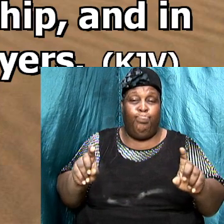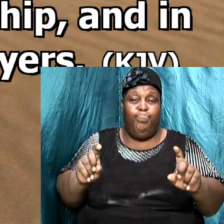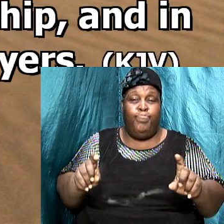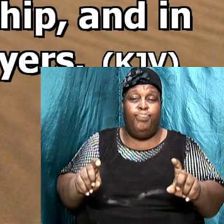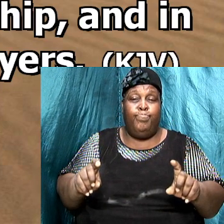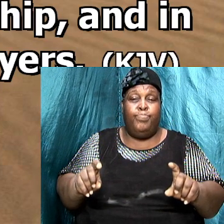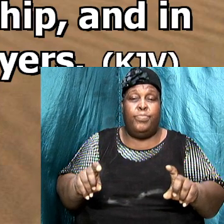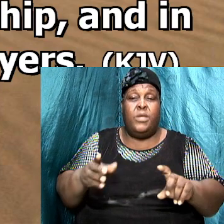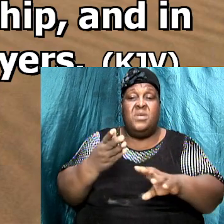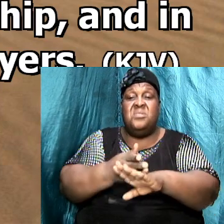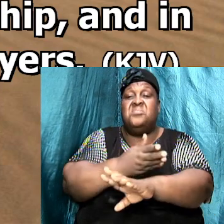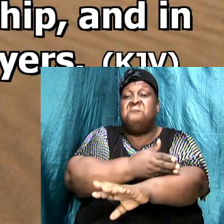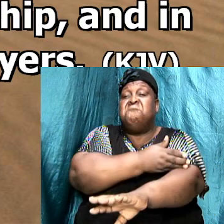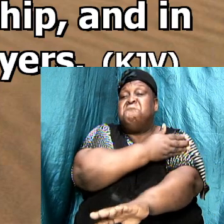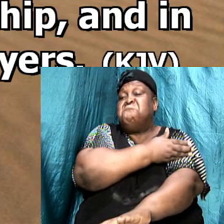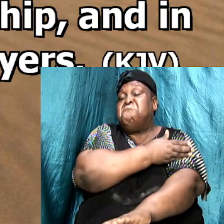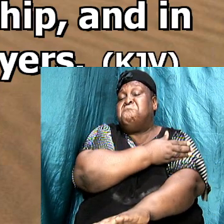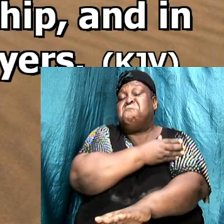increase our prayer life.